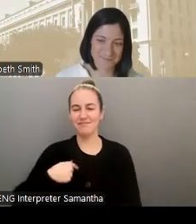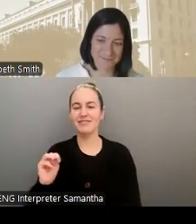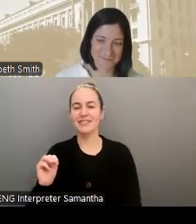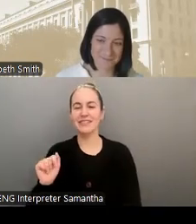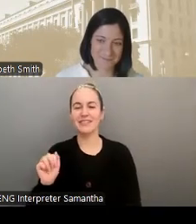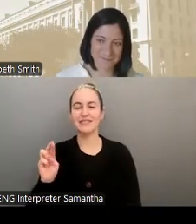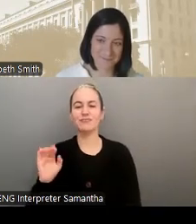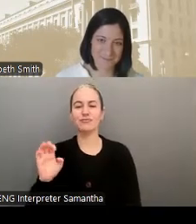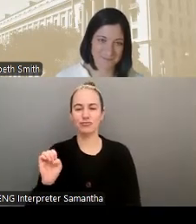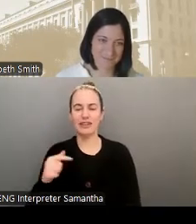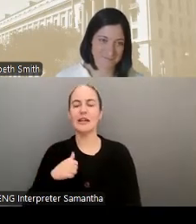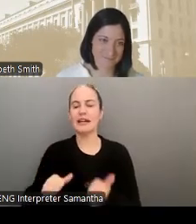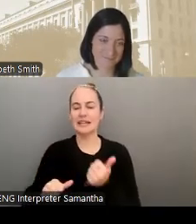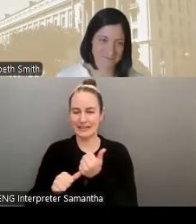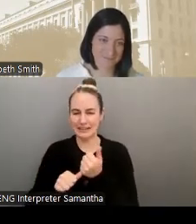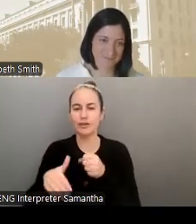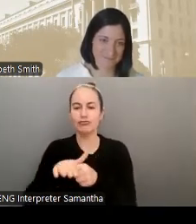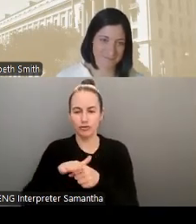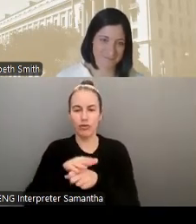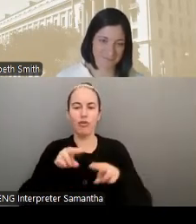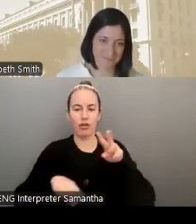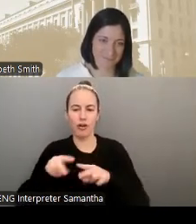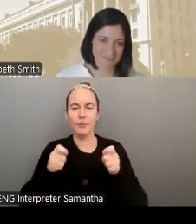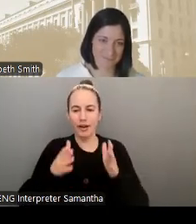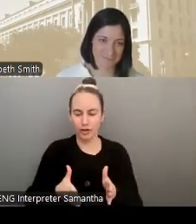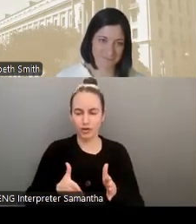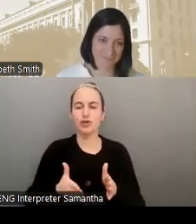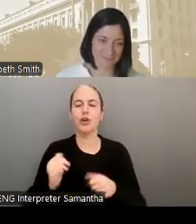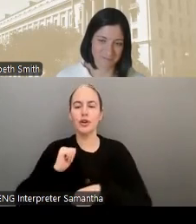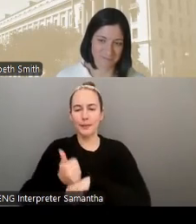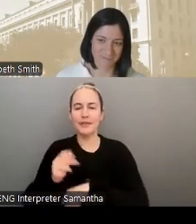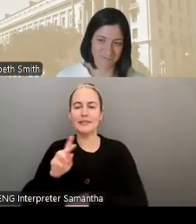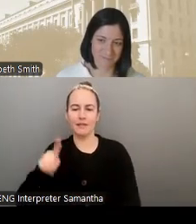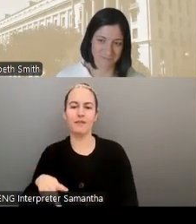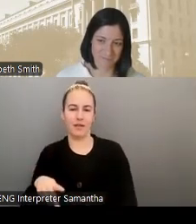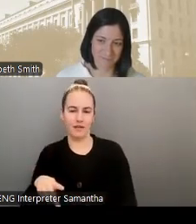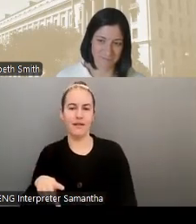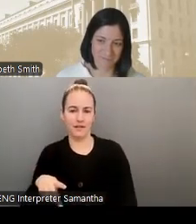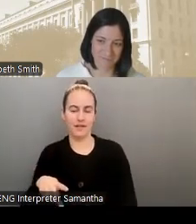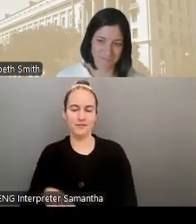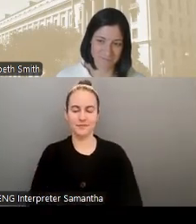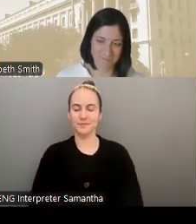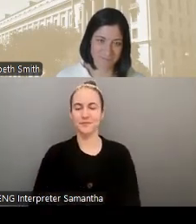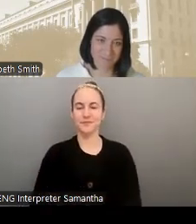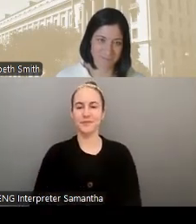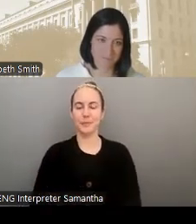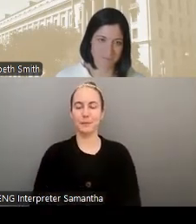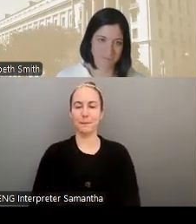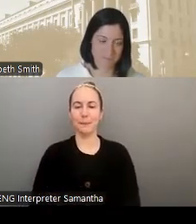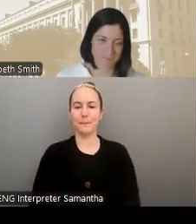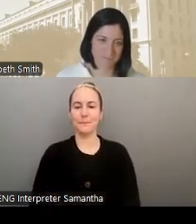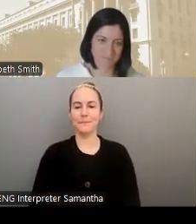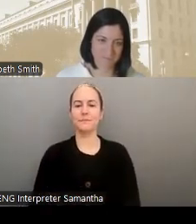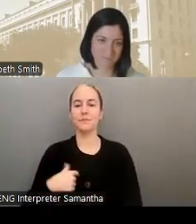the Assistant Regional Audit Manager in Philadelphia out of our Philadelphia Regional Audit Office. I've worked in the